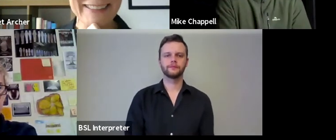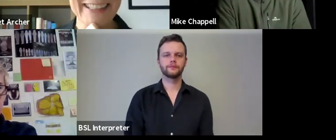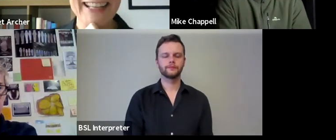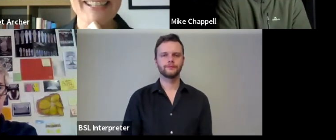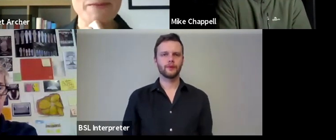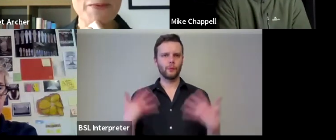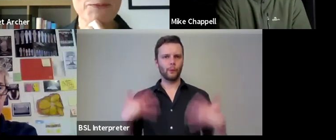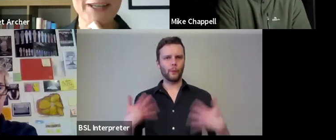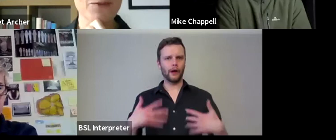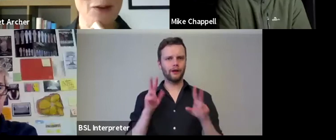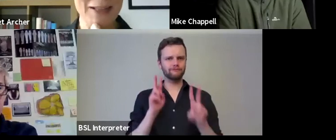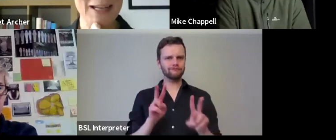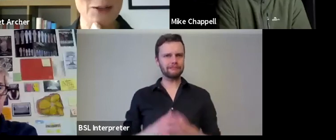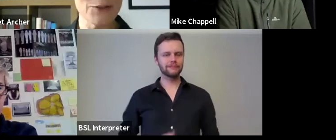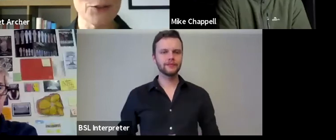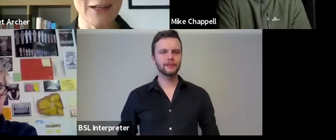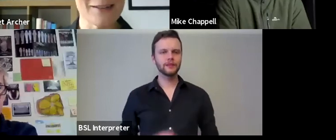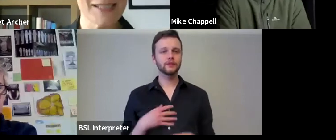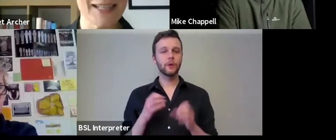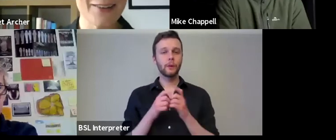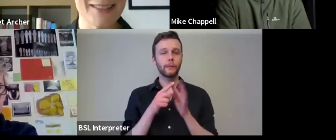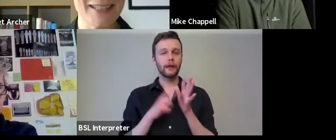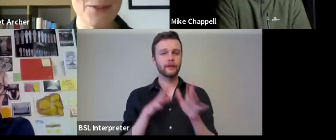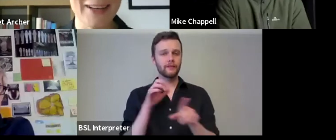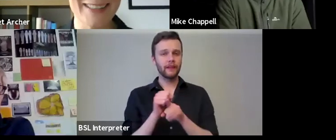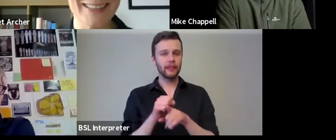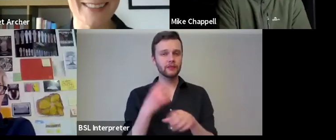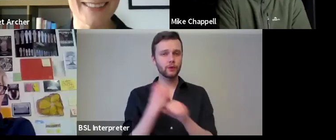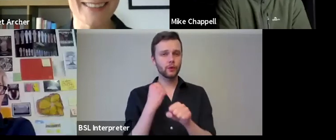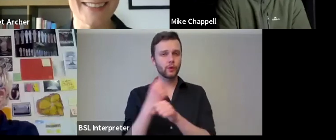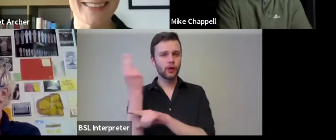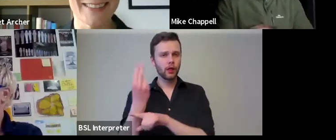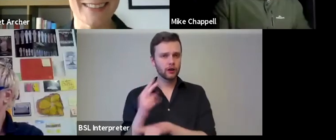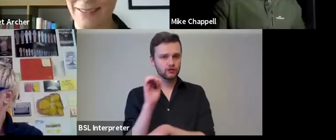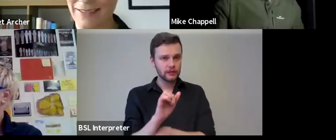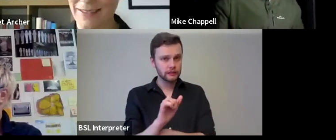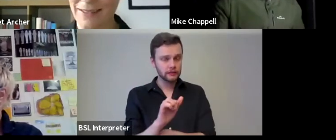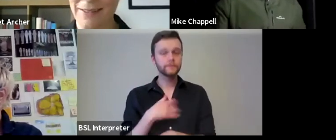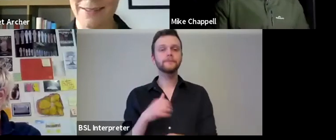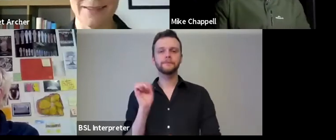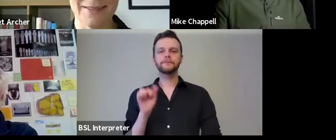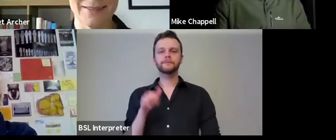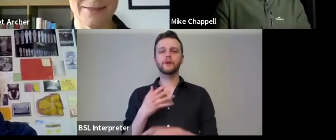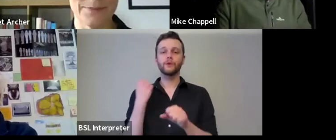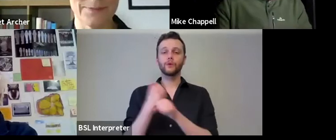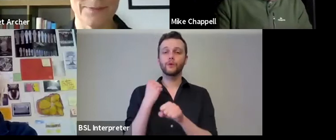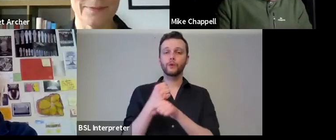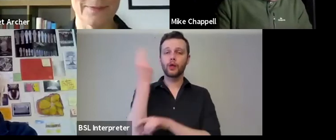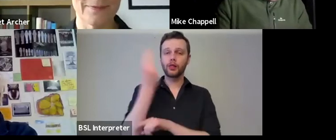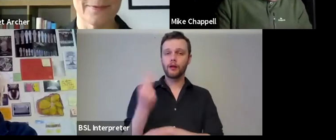Amazing. So Ben, we can find that on Google Arts. Is that right? Yeah. So you can go onto the Google Arts and